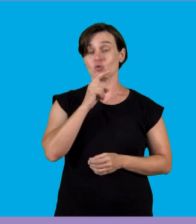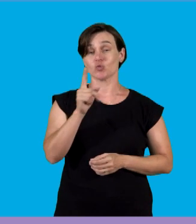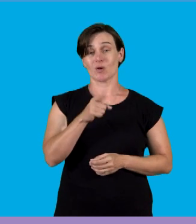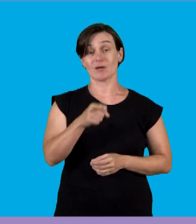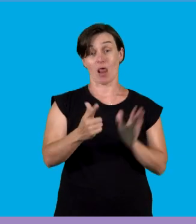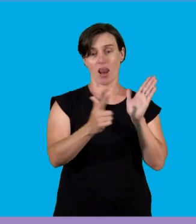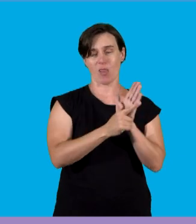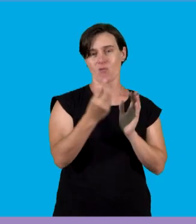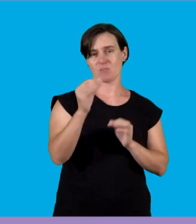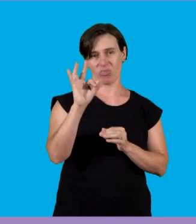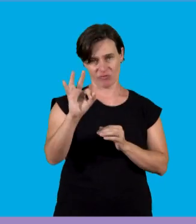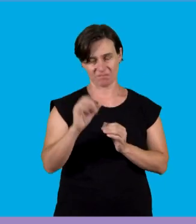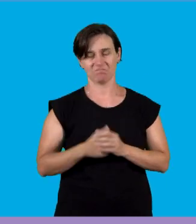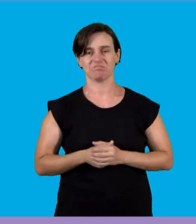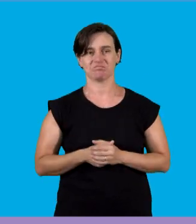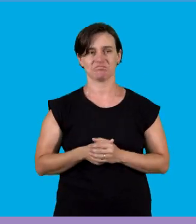third law.